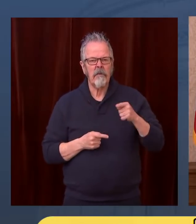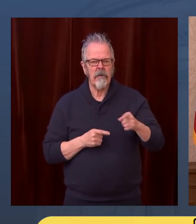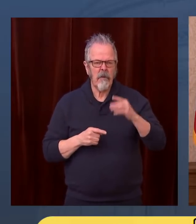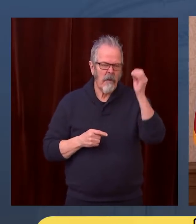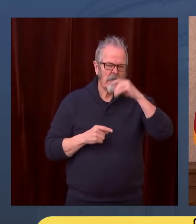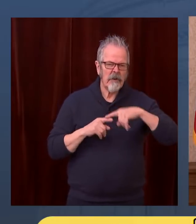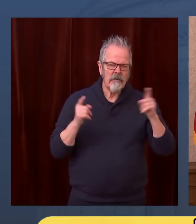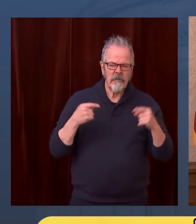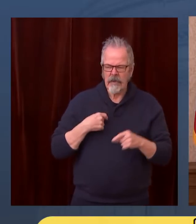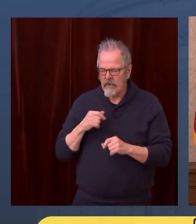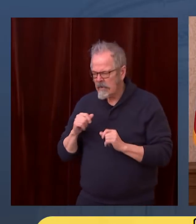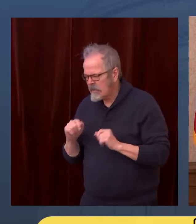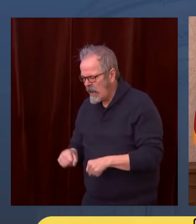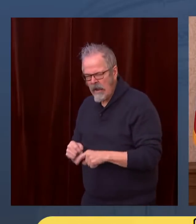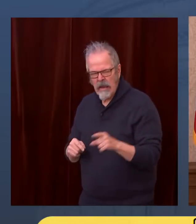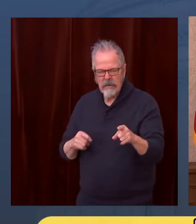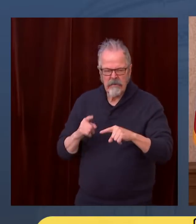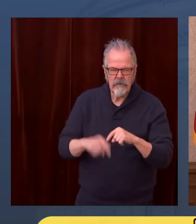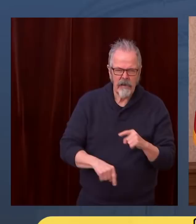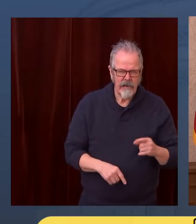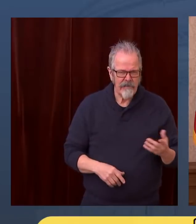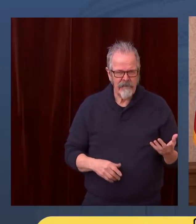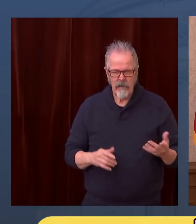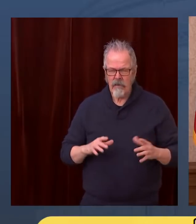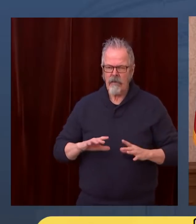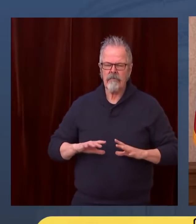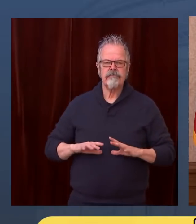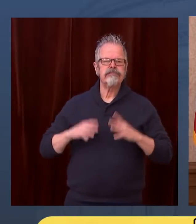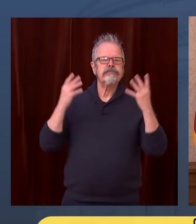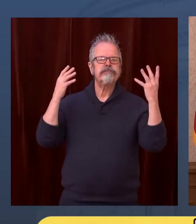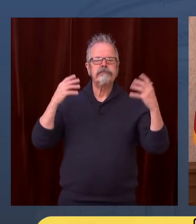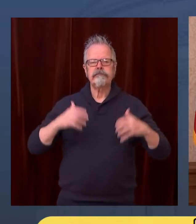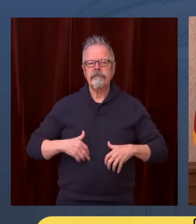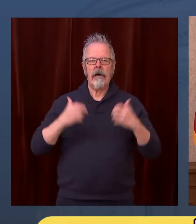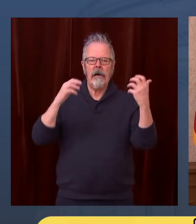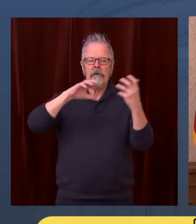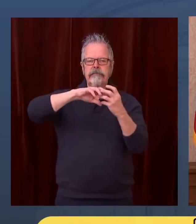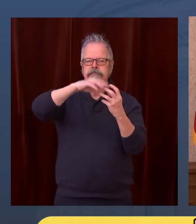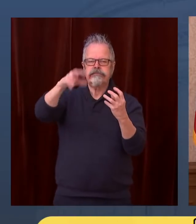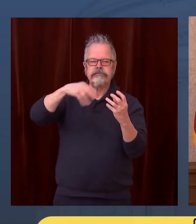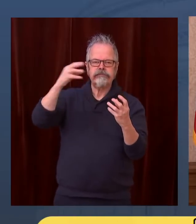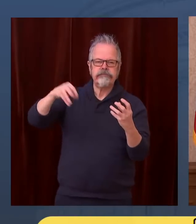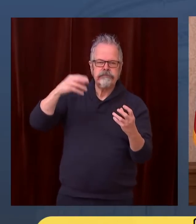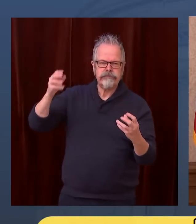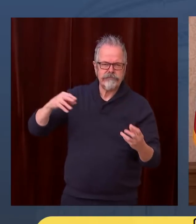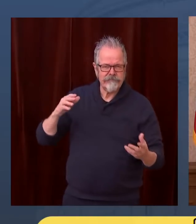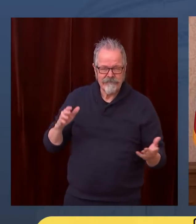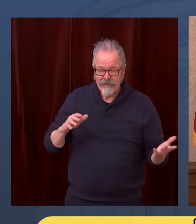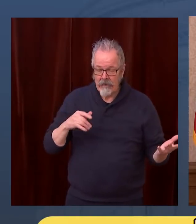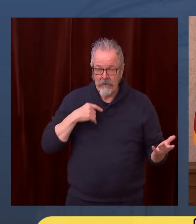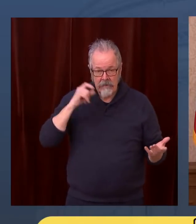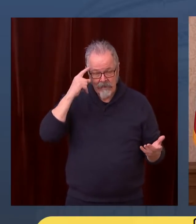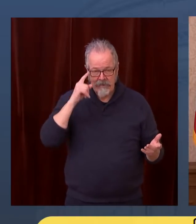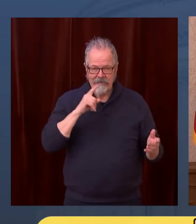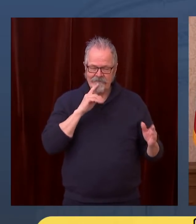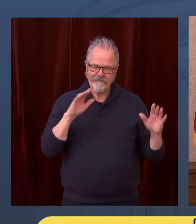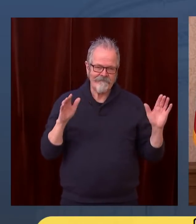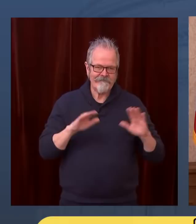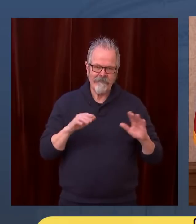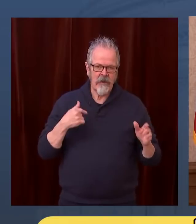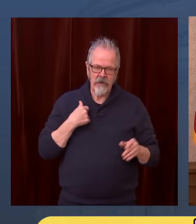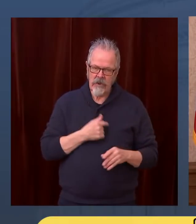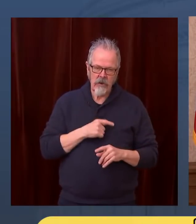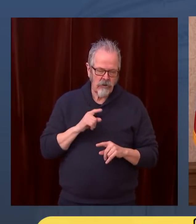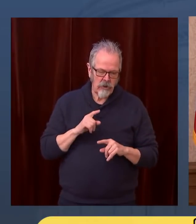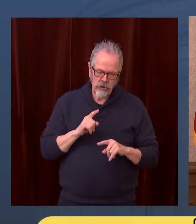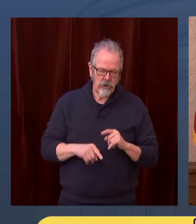public did not accept that. They really could not understand it. So it was not tenable long term.